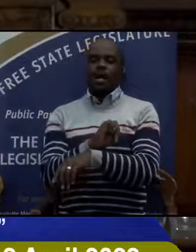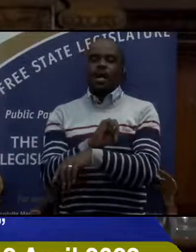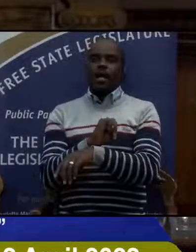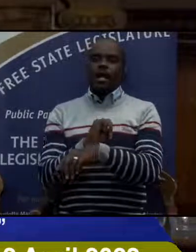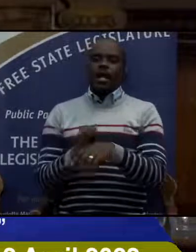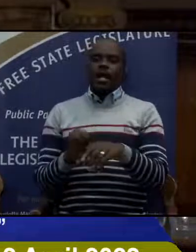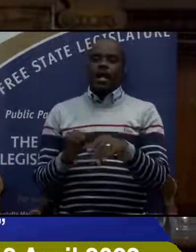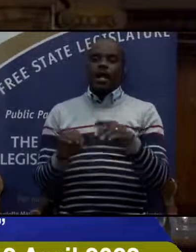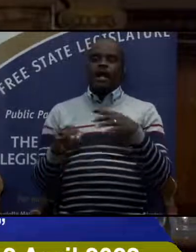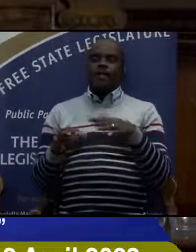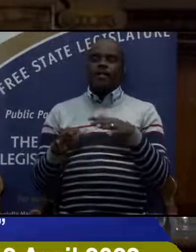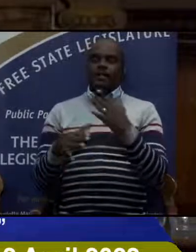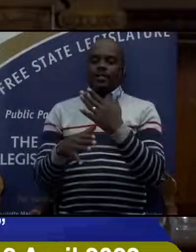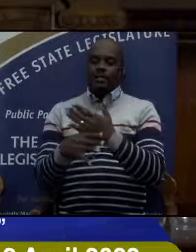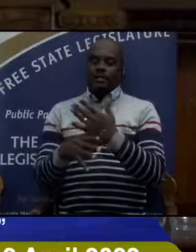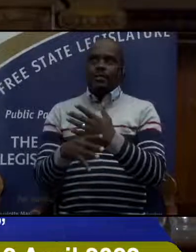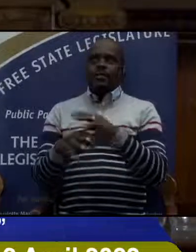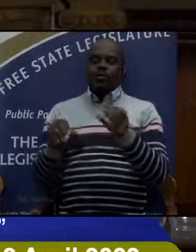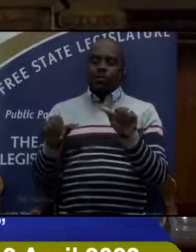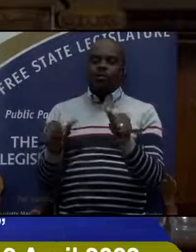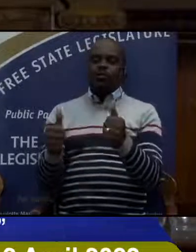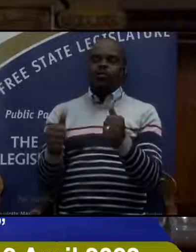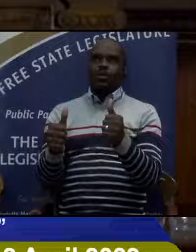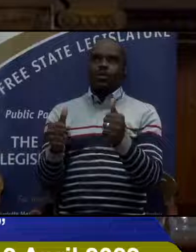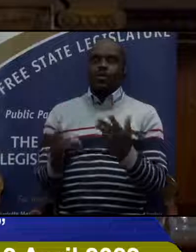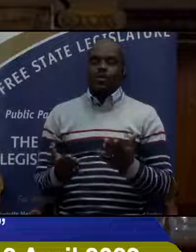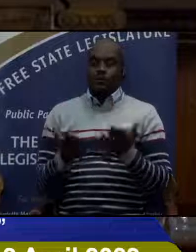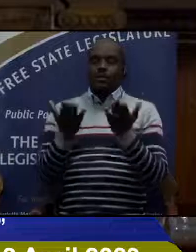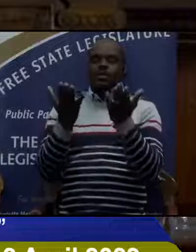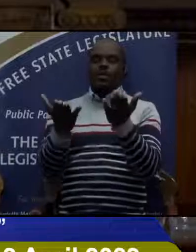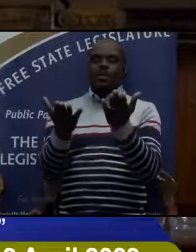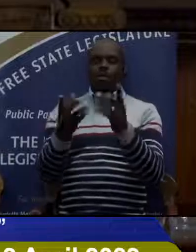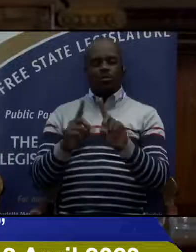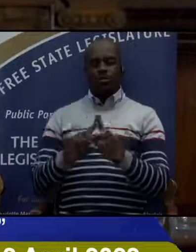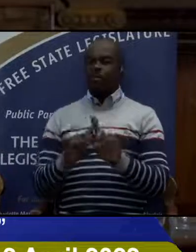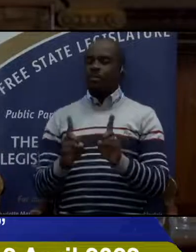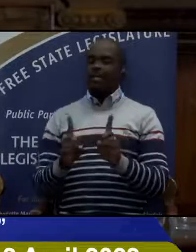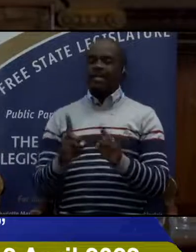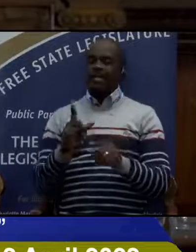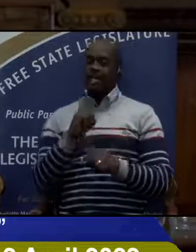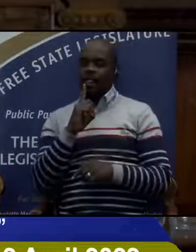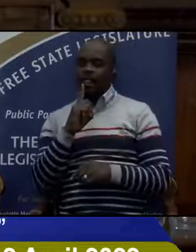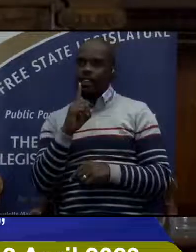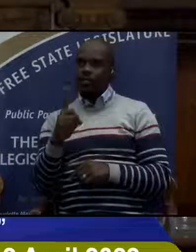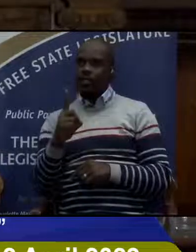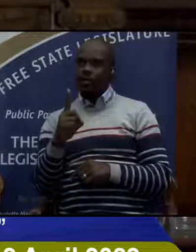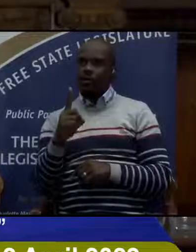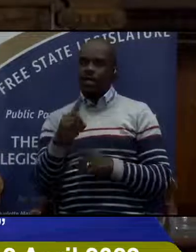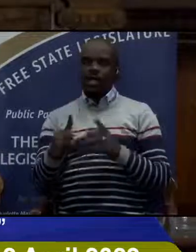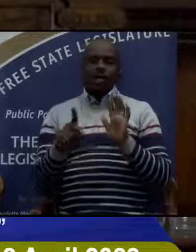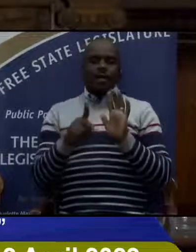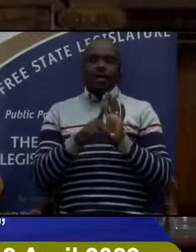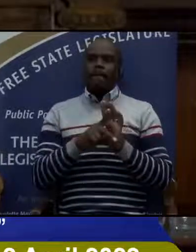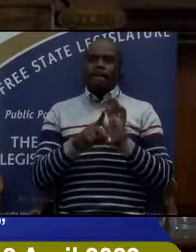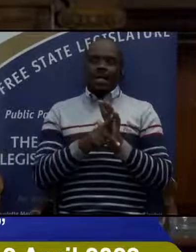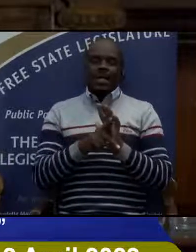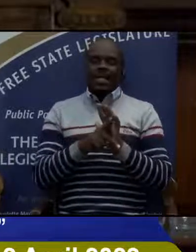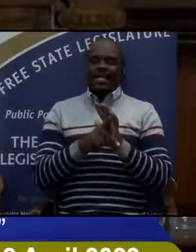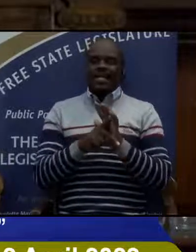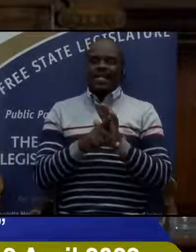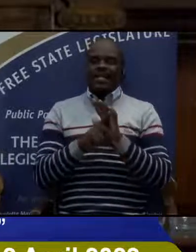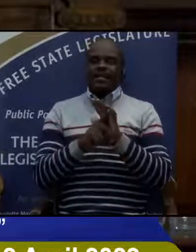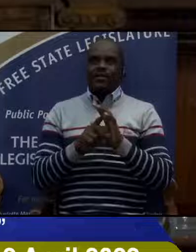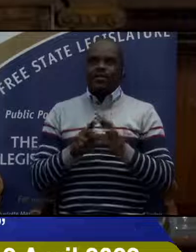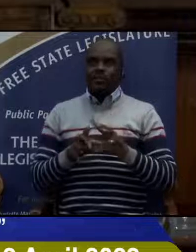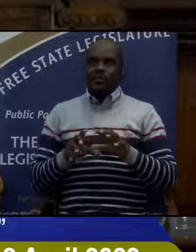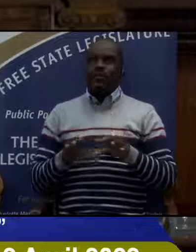essential for service delivery. But Speaker, when we talk about infrastructure, I think we all agree on this is actually